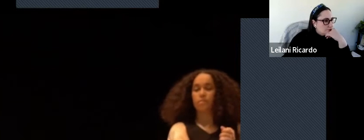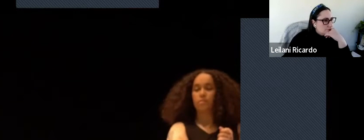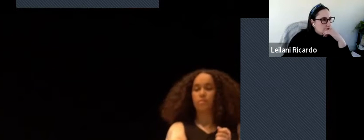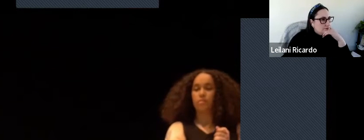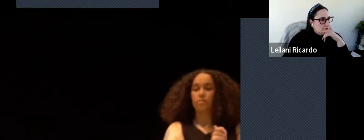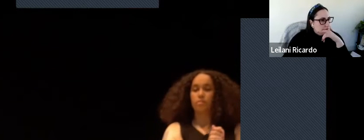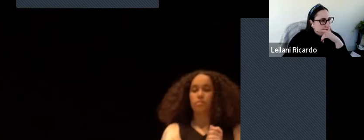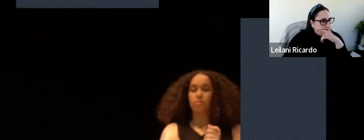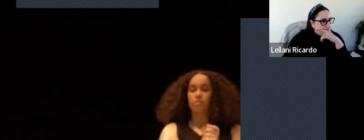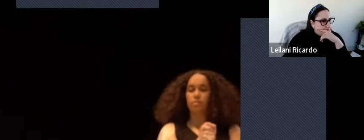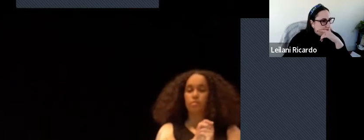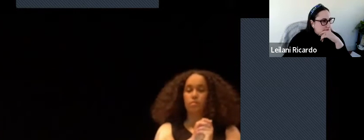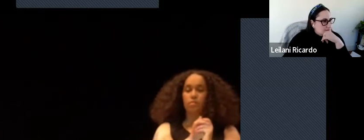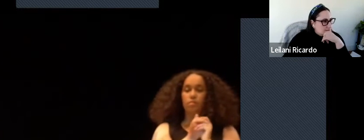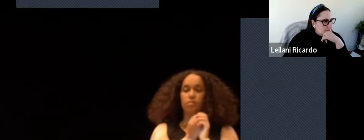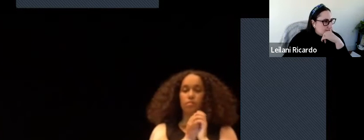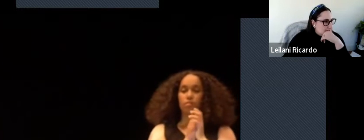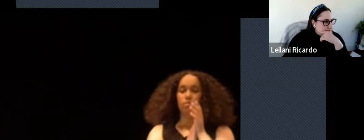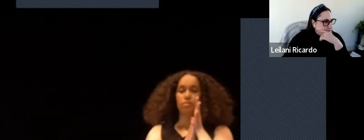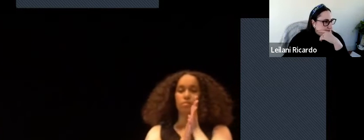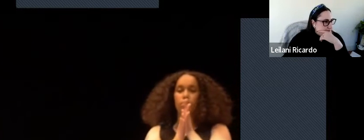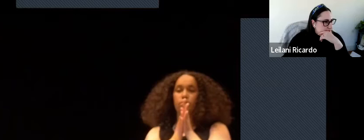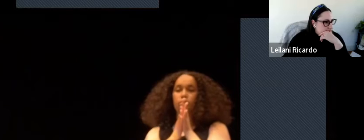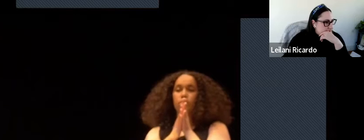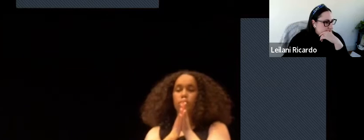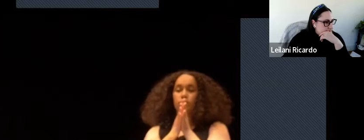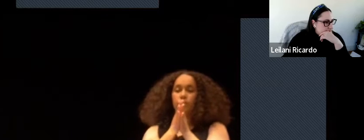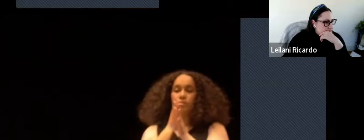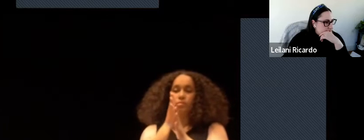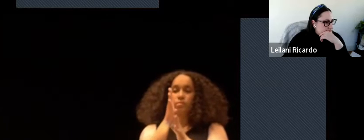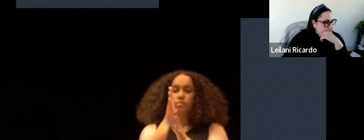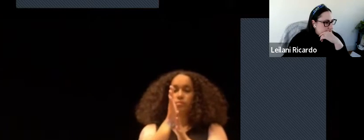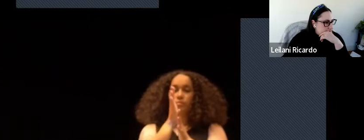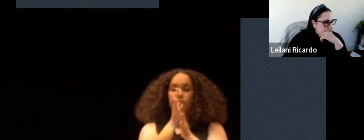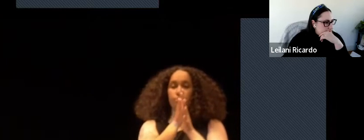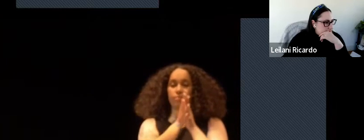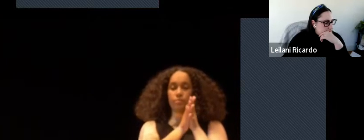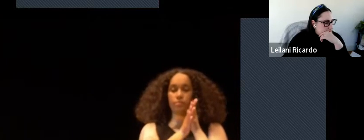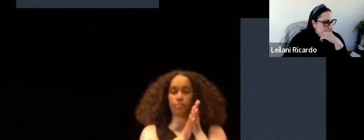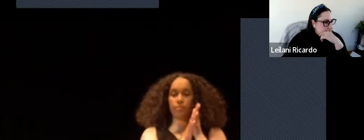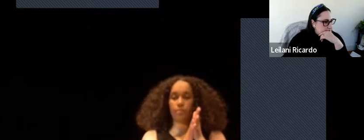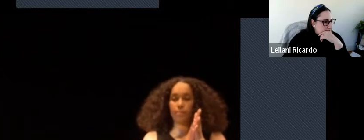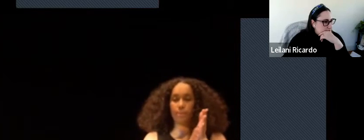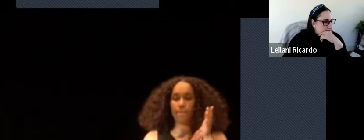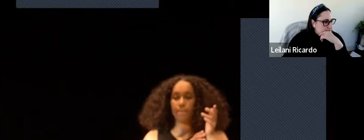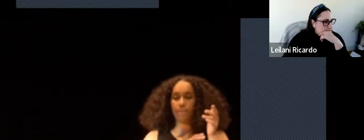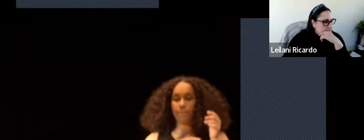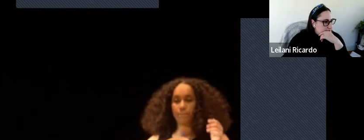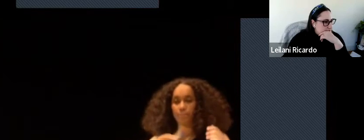What will I leave behind, cut off, burned down to get there?